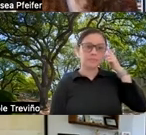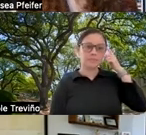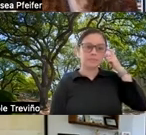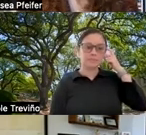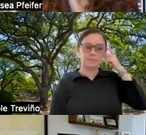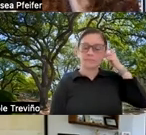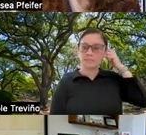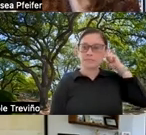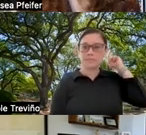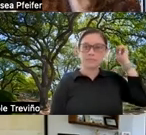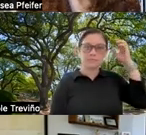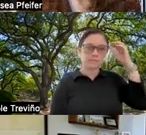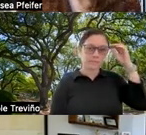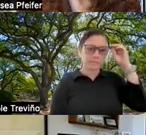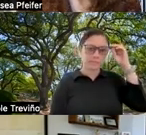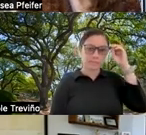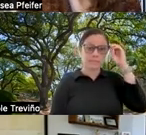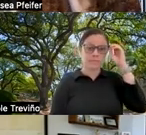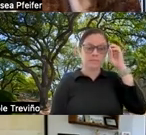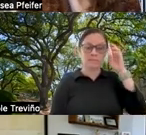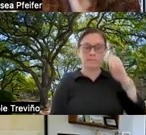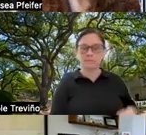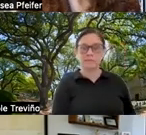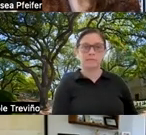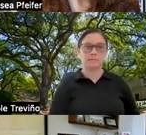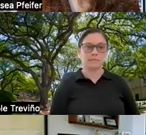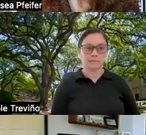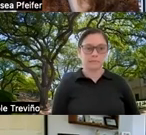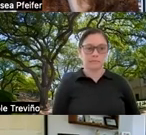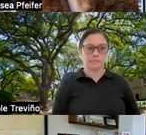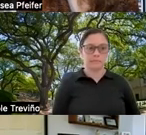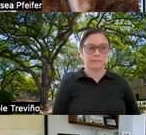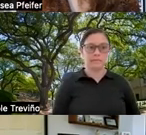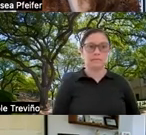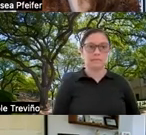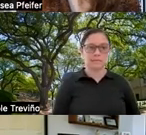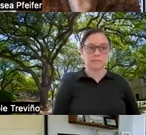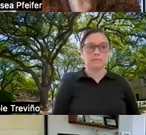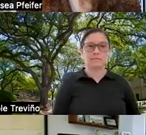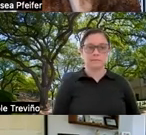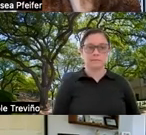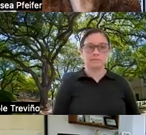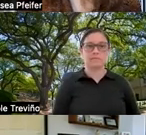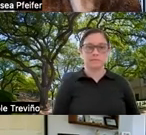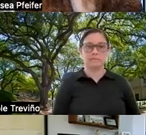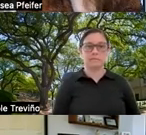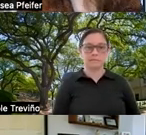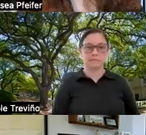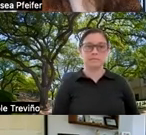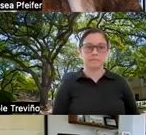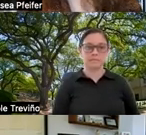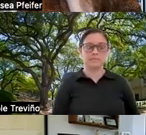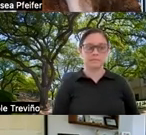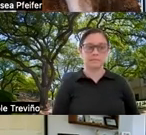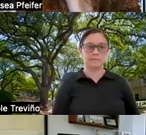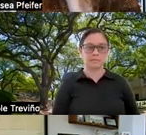data presentation. So already today, we'll talk a little bit about what we heard on June 30th, but we're also going to be bringing the